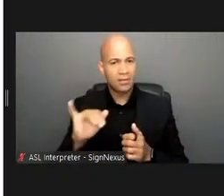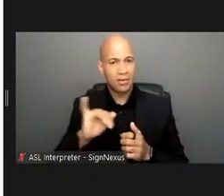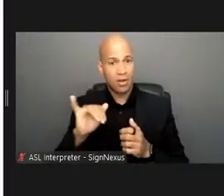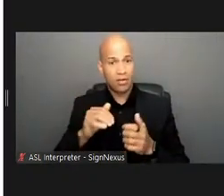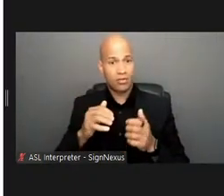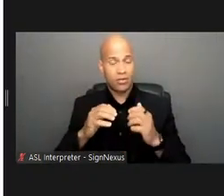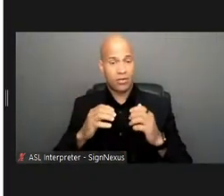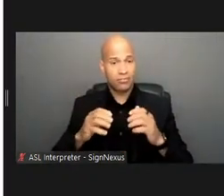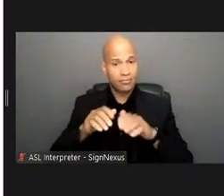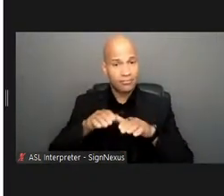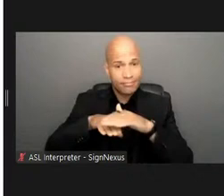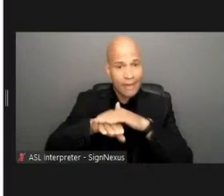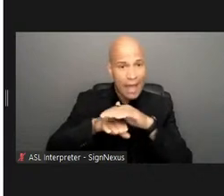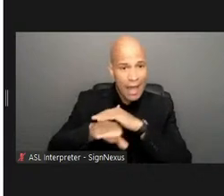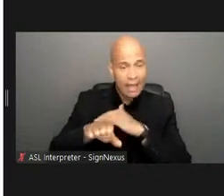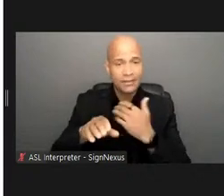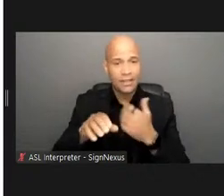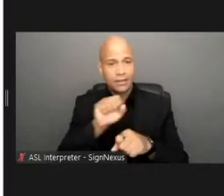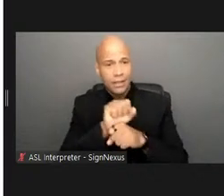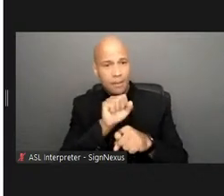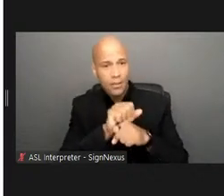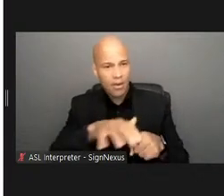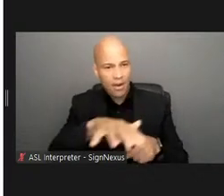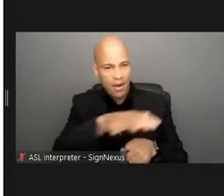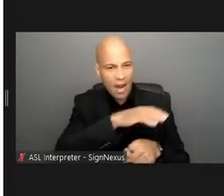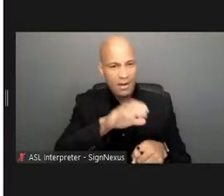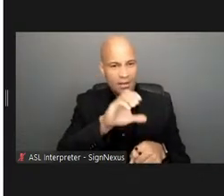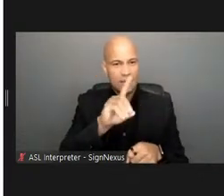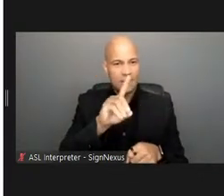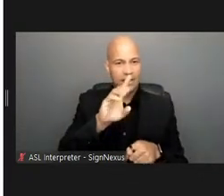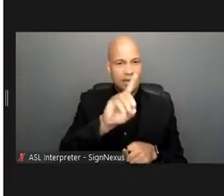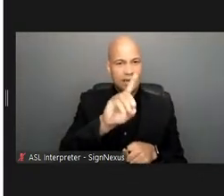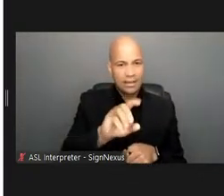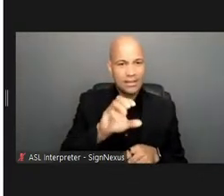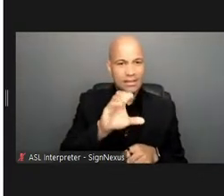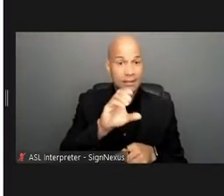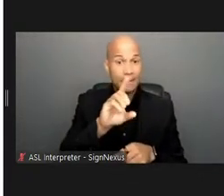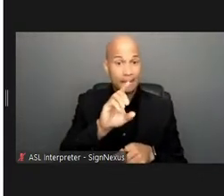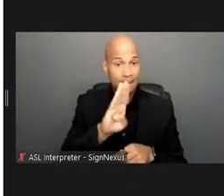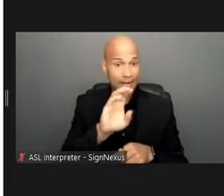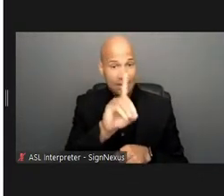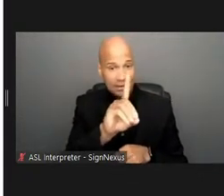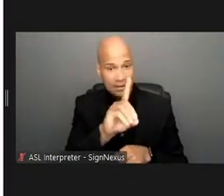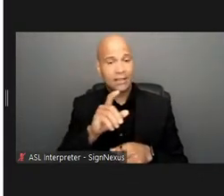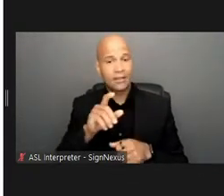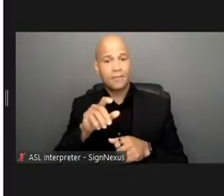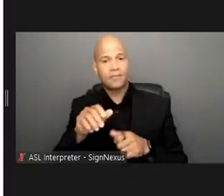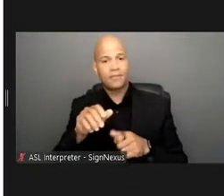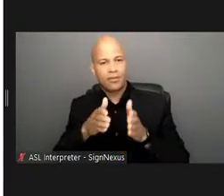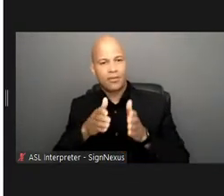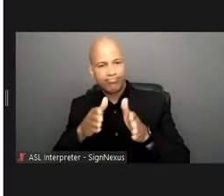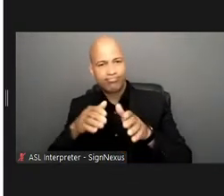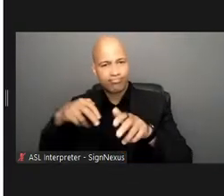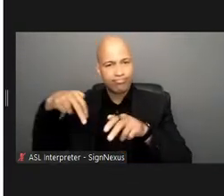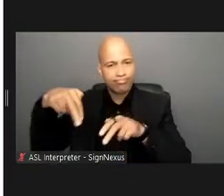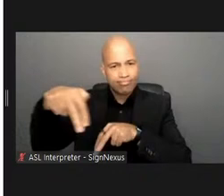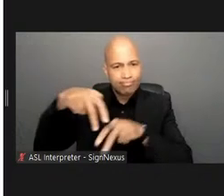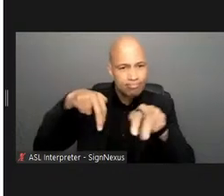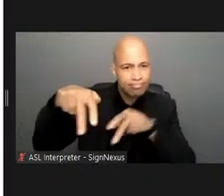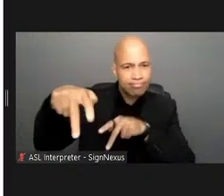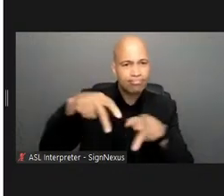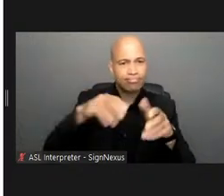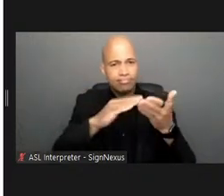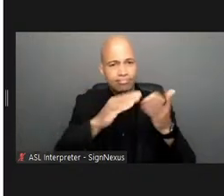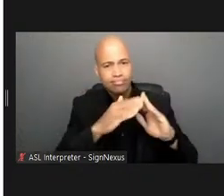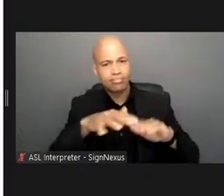travel to employment within the Manhattan Central business district or reverse commuting traffic patterns on local streets or Community facilities and